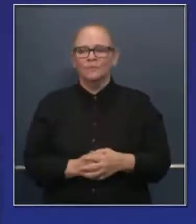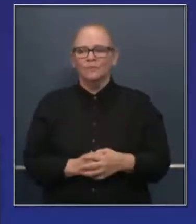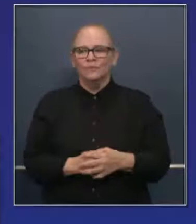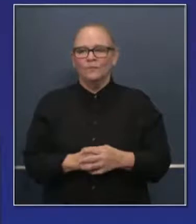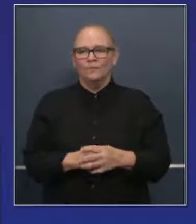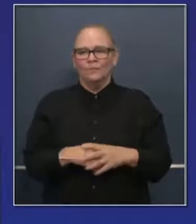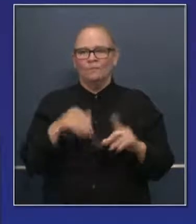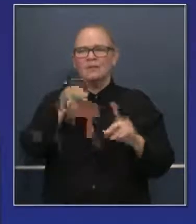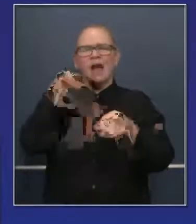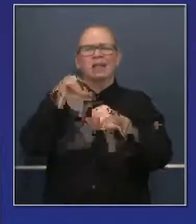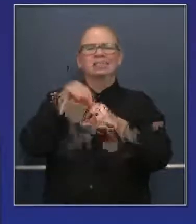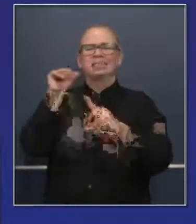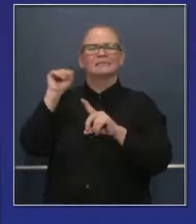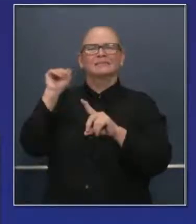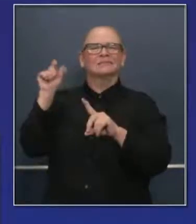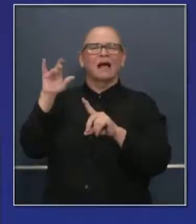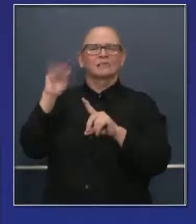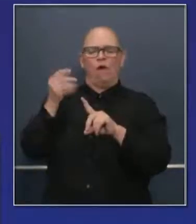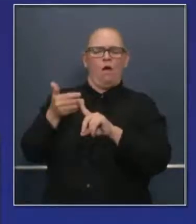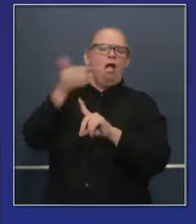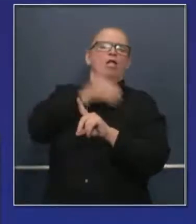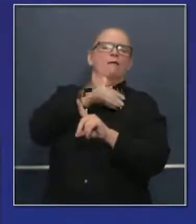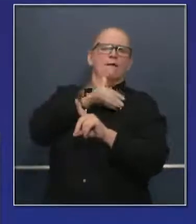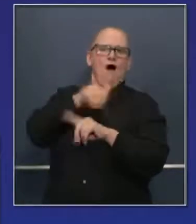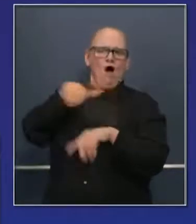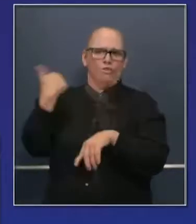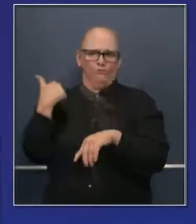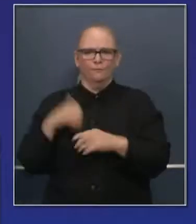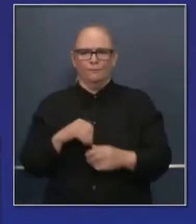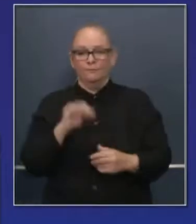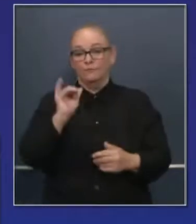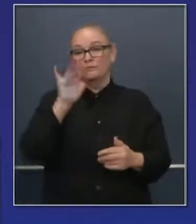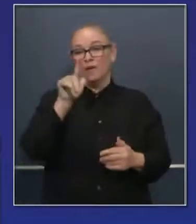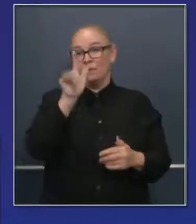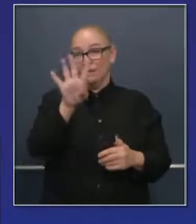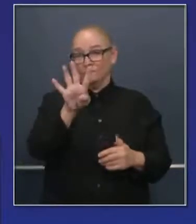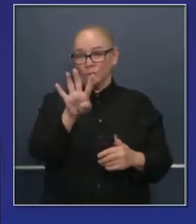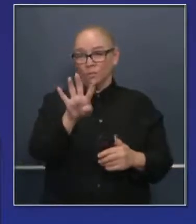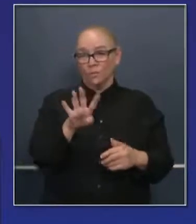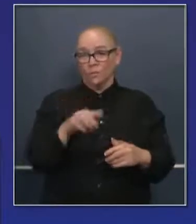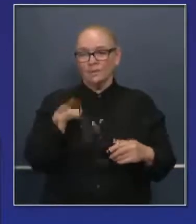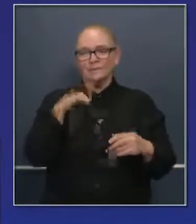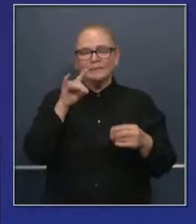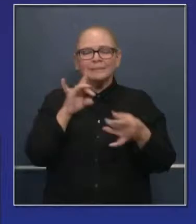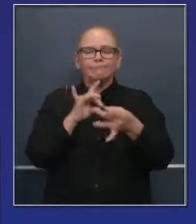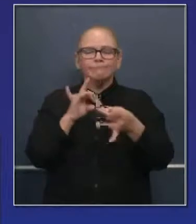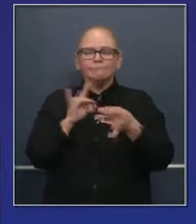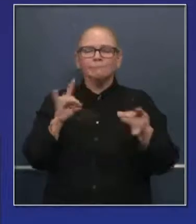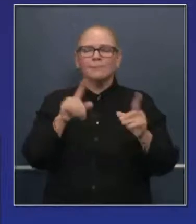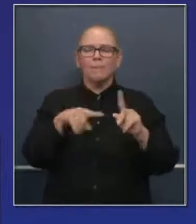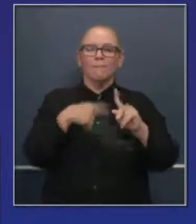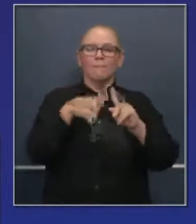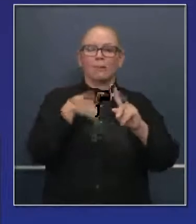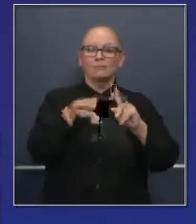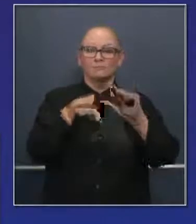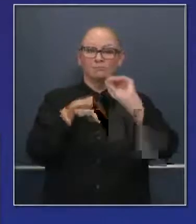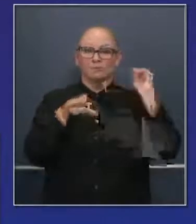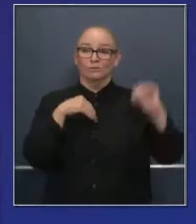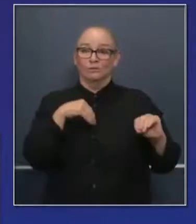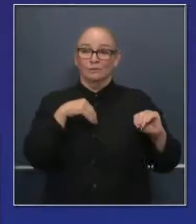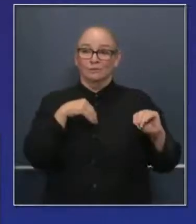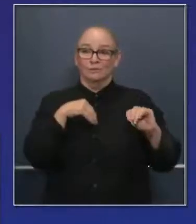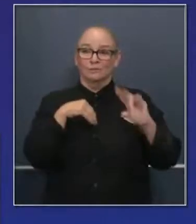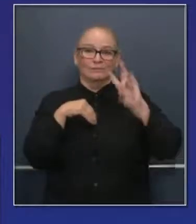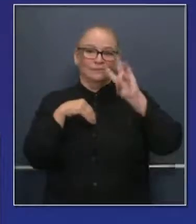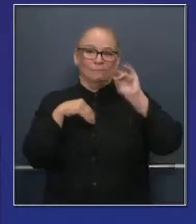last week. The 7-day positivity rate was 7.8%, got to about 8% at